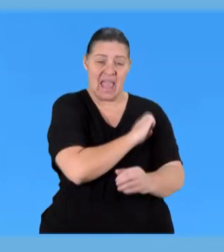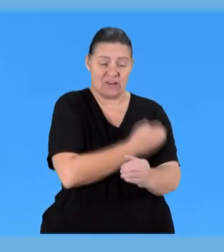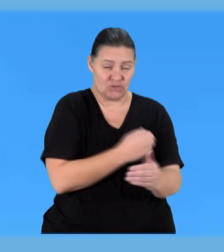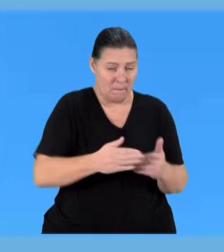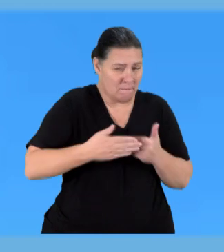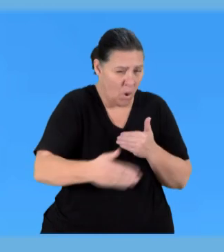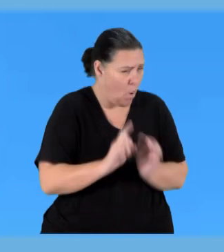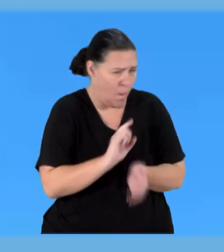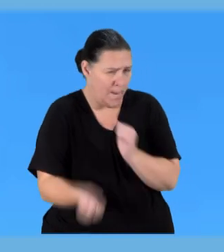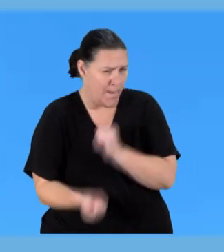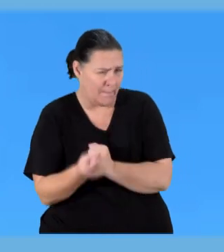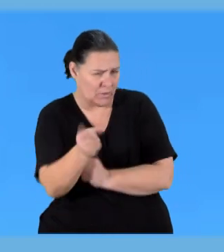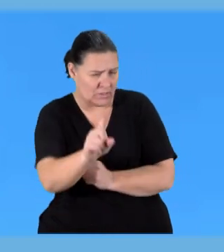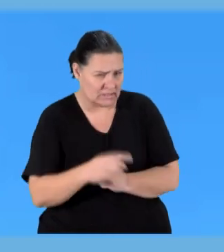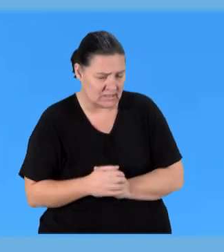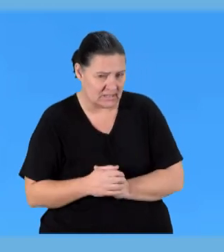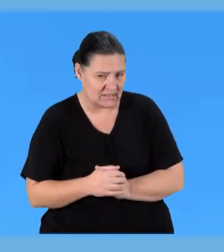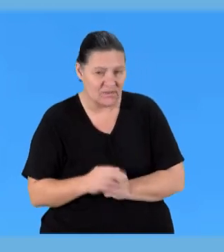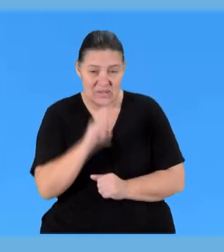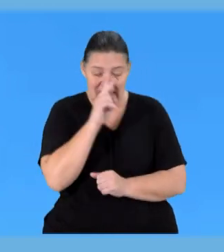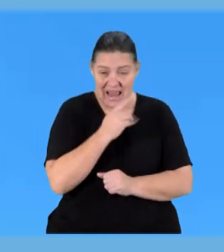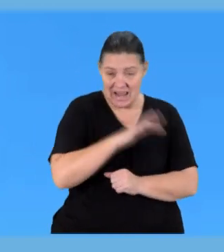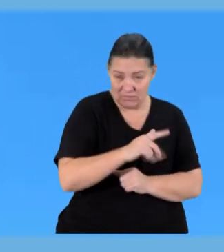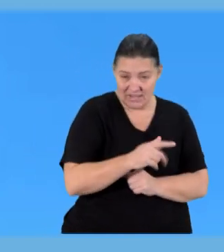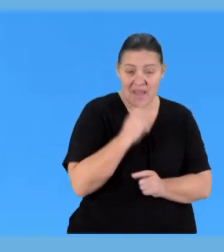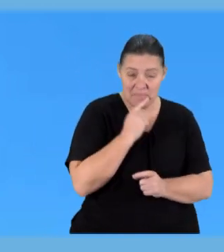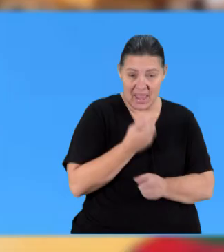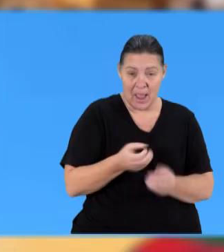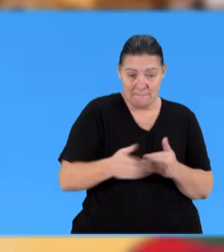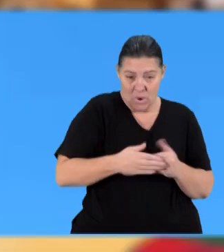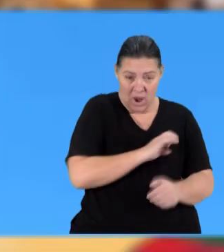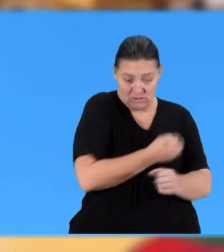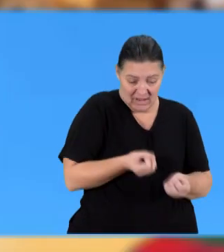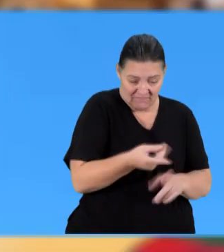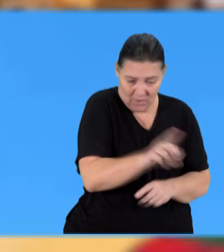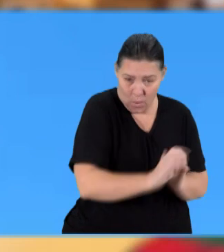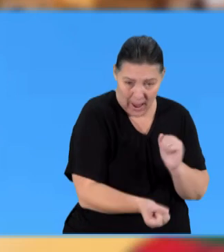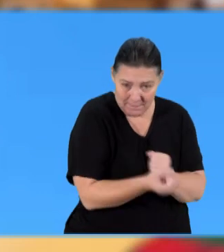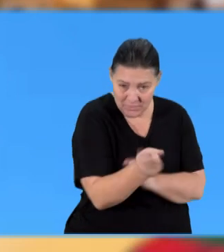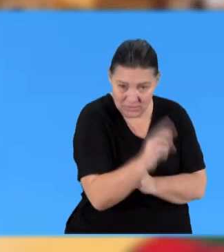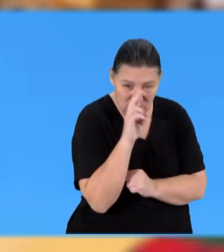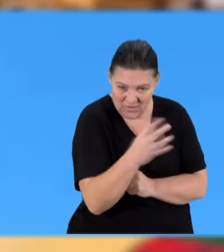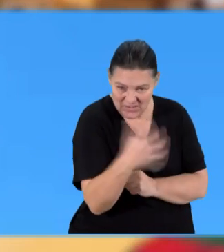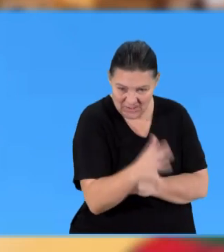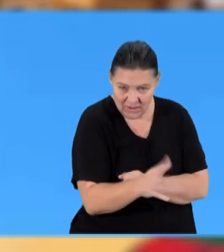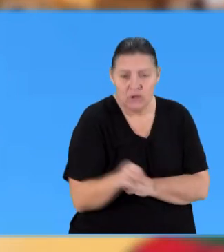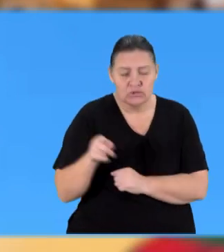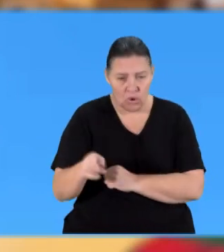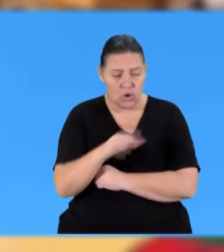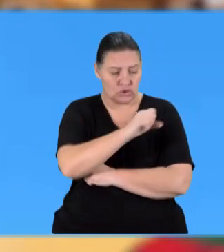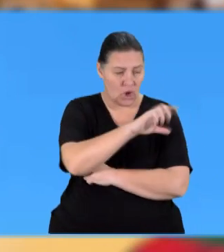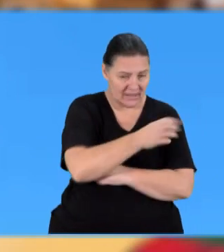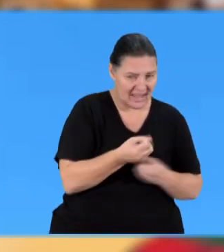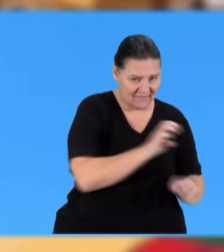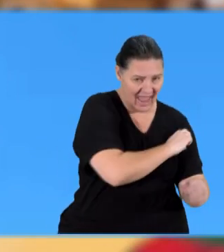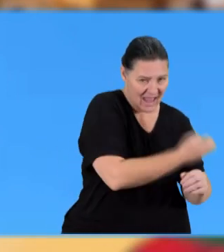more energy? We've seen what happens to liquids when you give them energy. What happens to liquids, to solids when you give